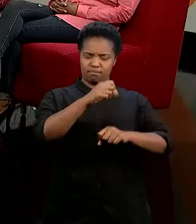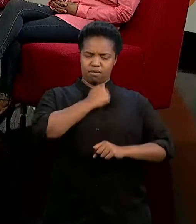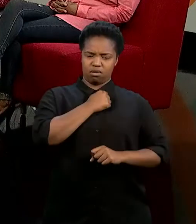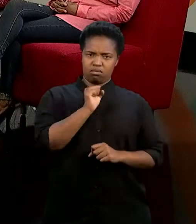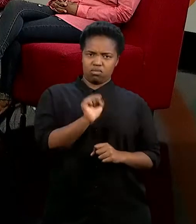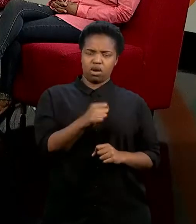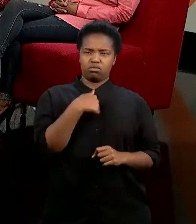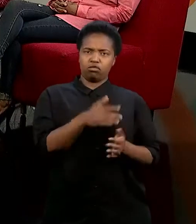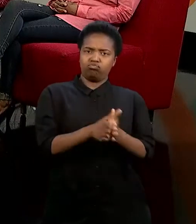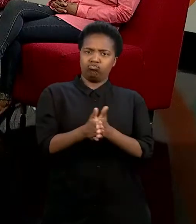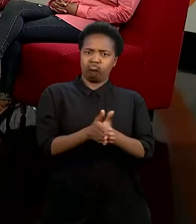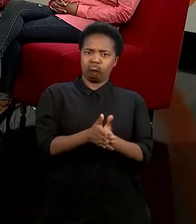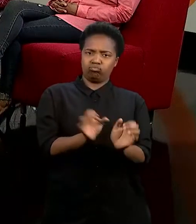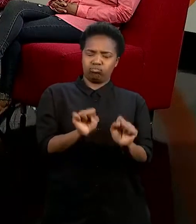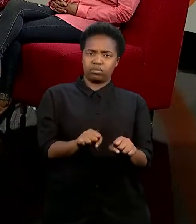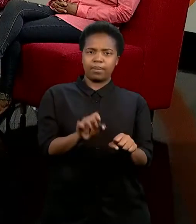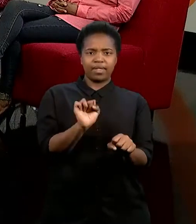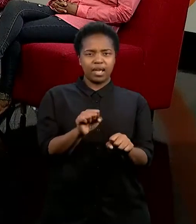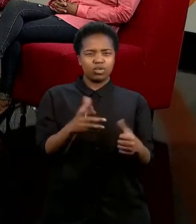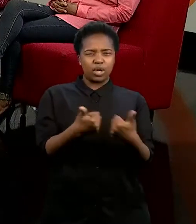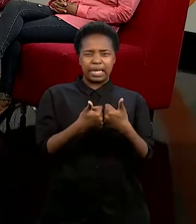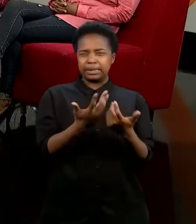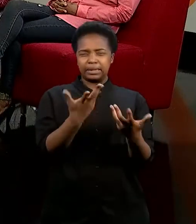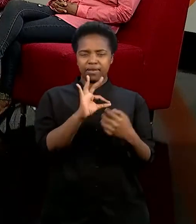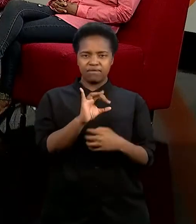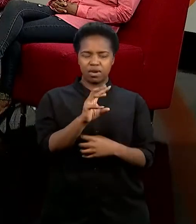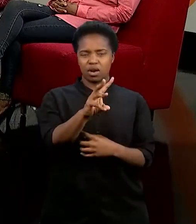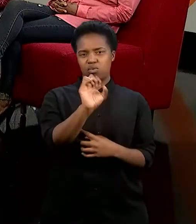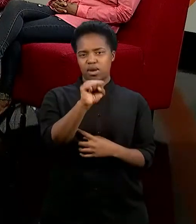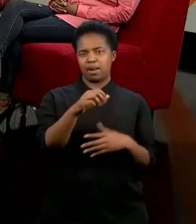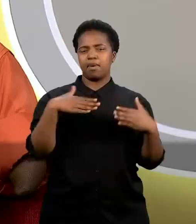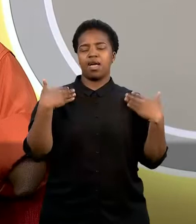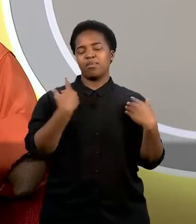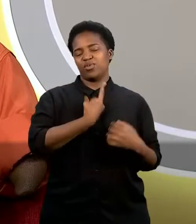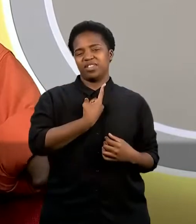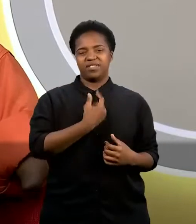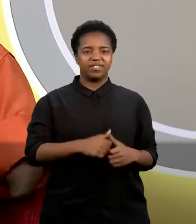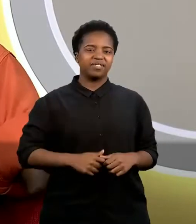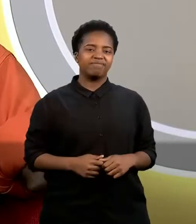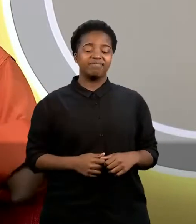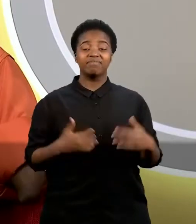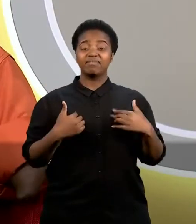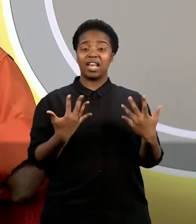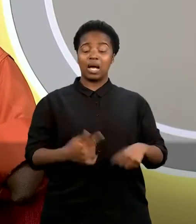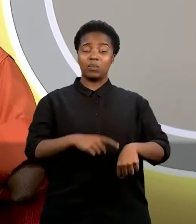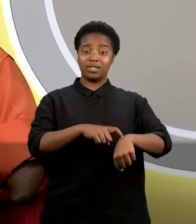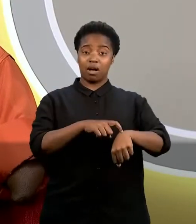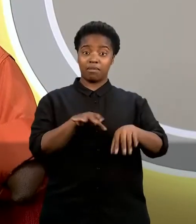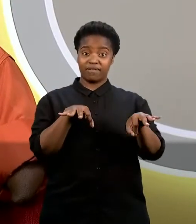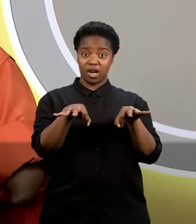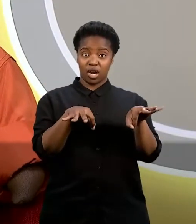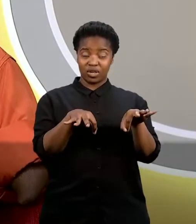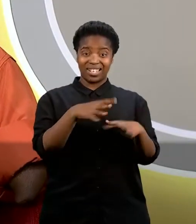some self-esteem to be able to challenge everyday challenges and be happy with yourself. Kinako ya hore, fashion is a